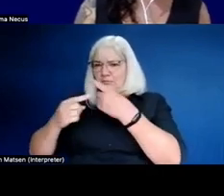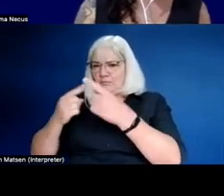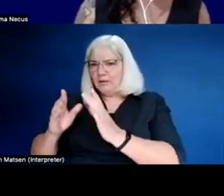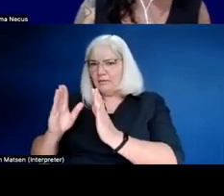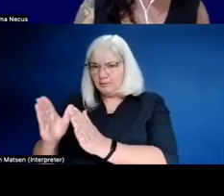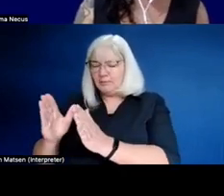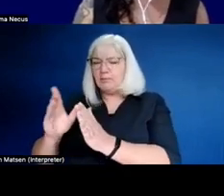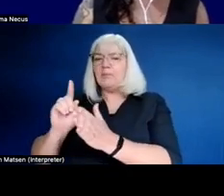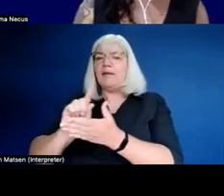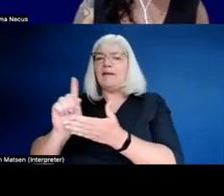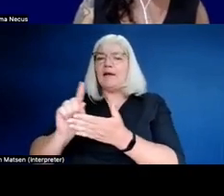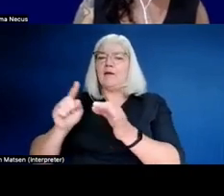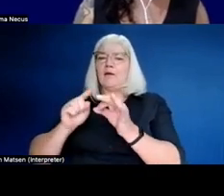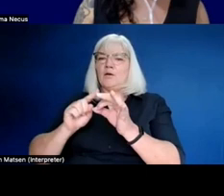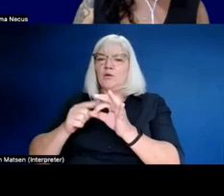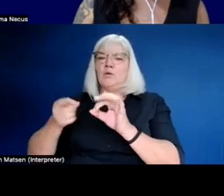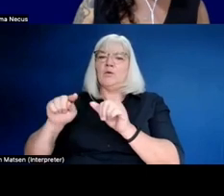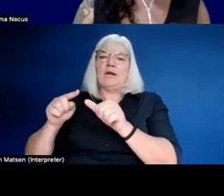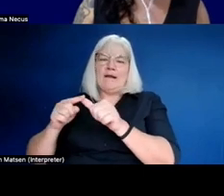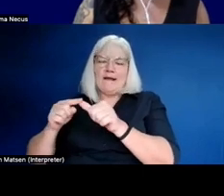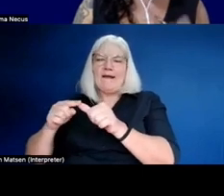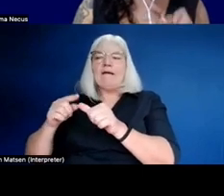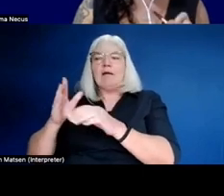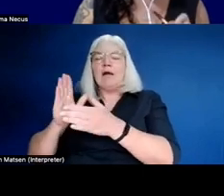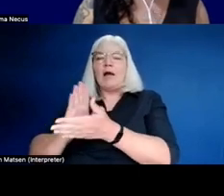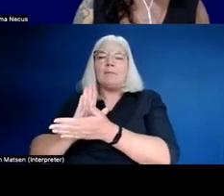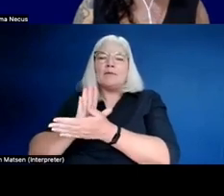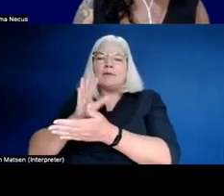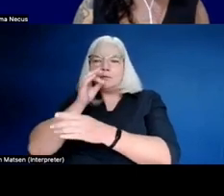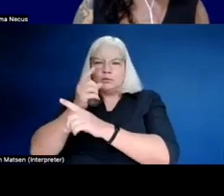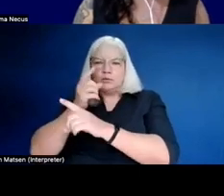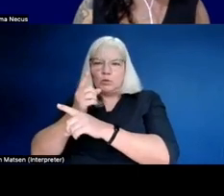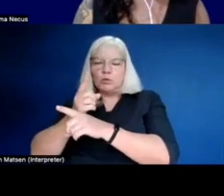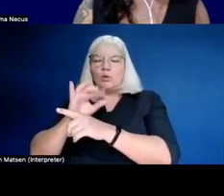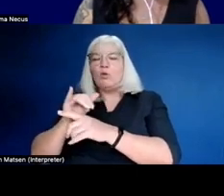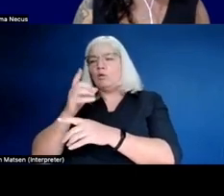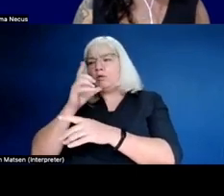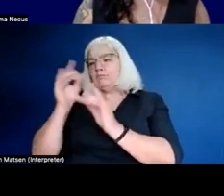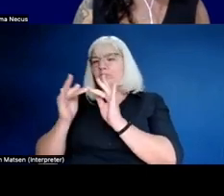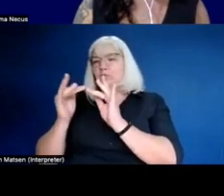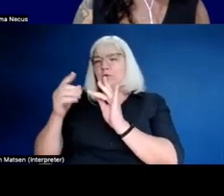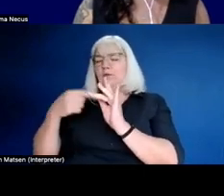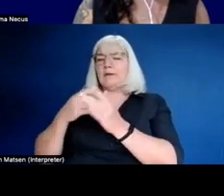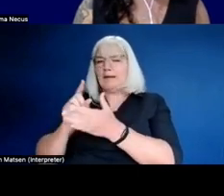or to be contacted outside of this, although I will touch on it slightly.